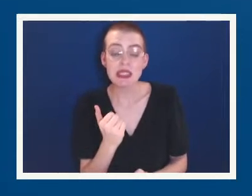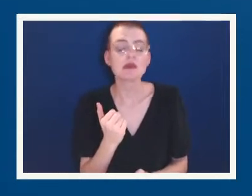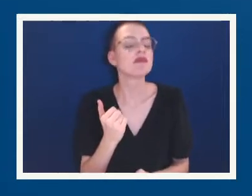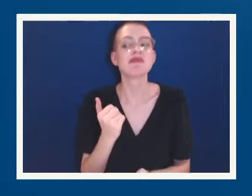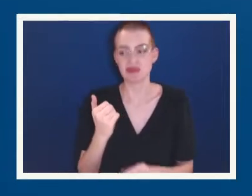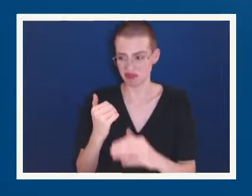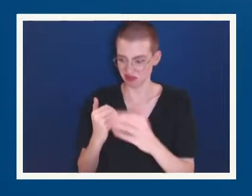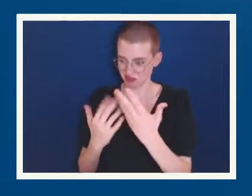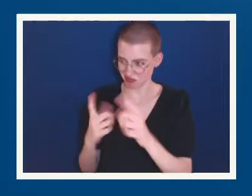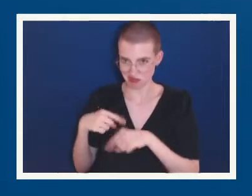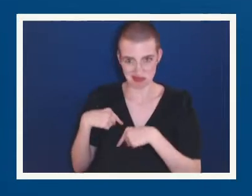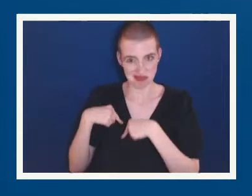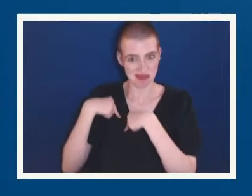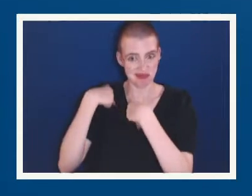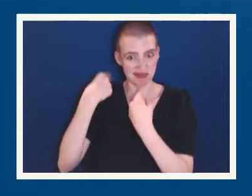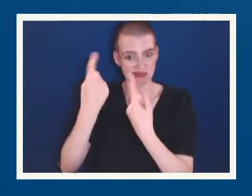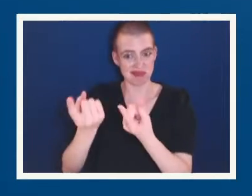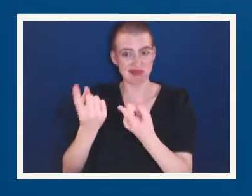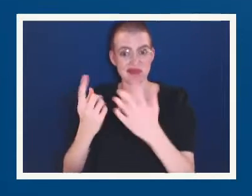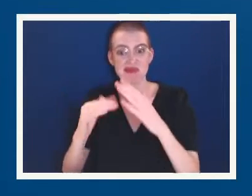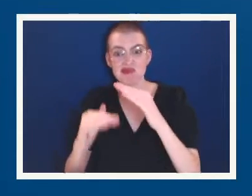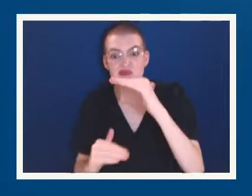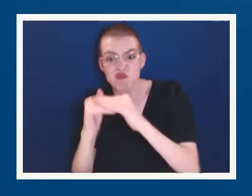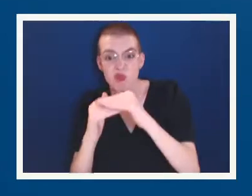more than $35 a month.